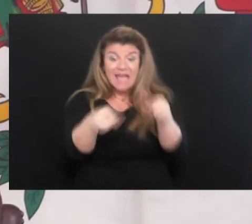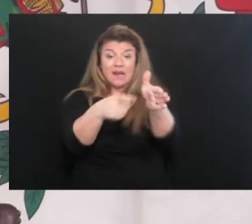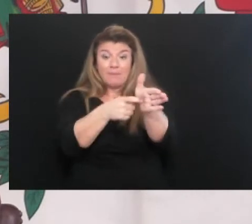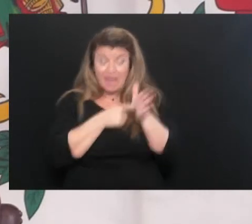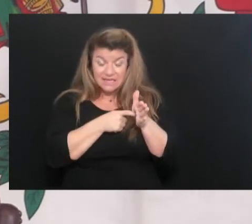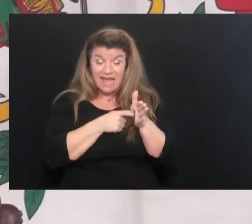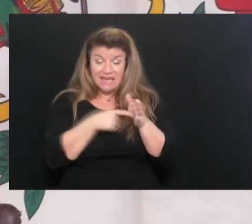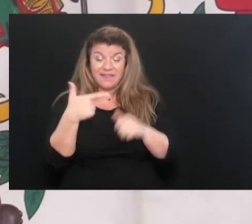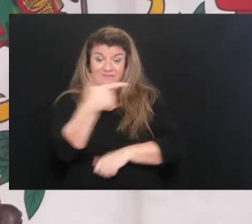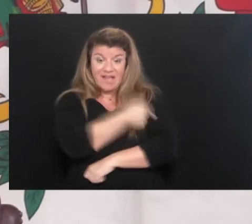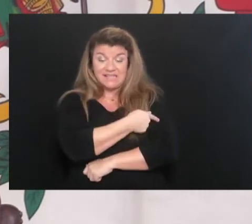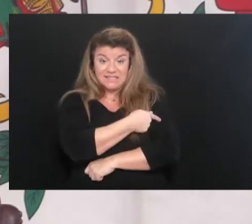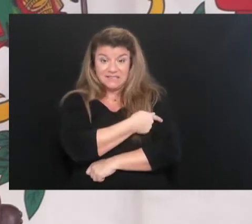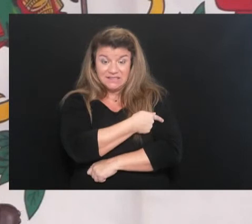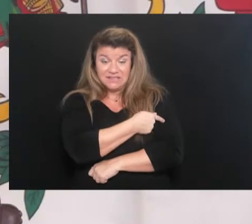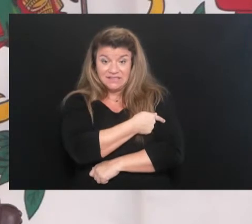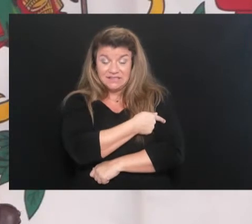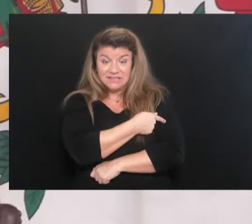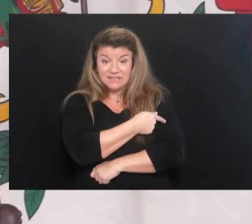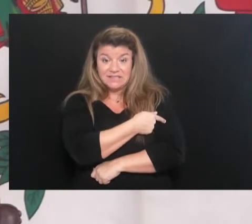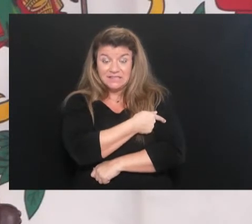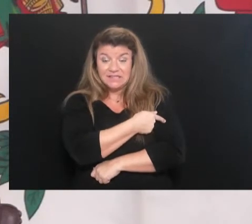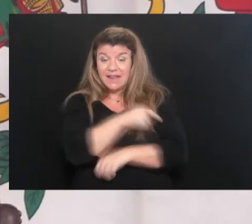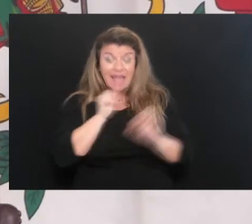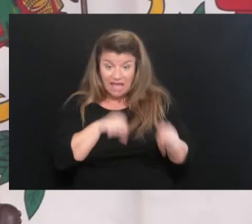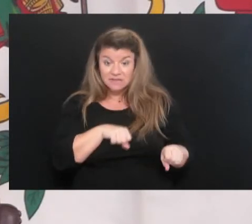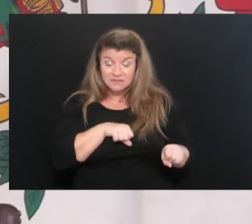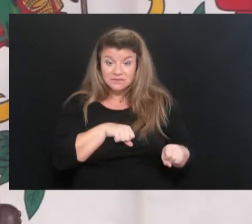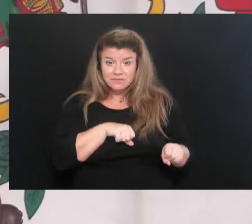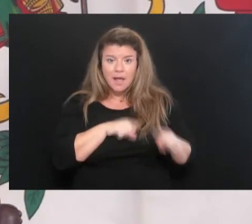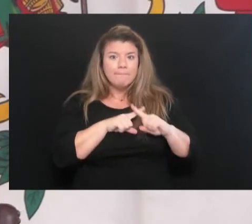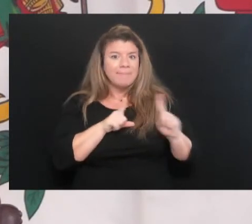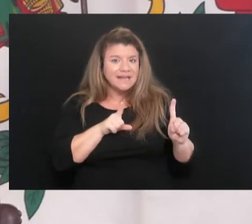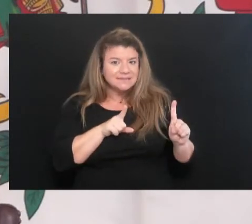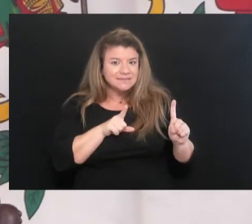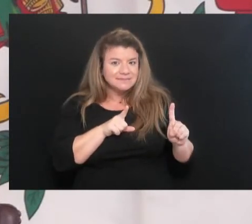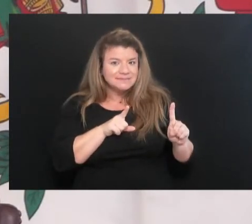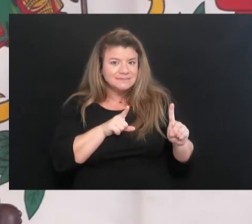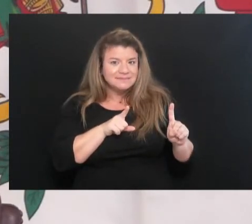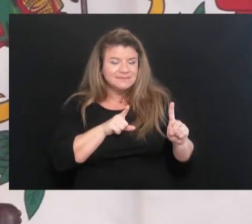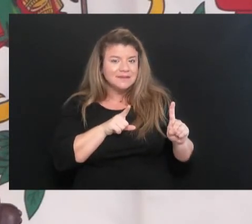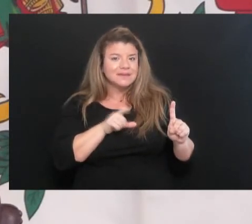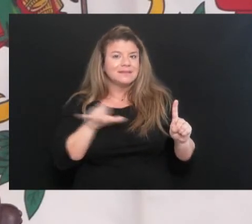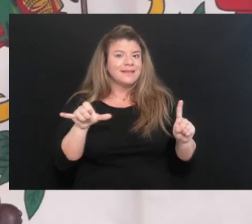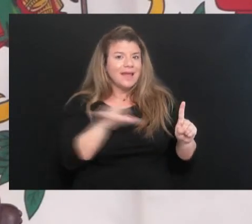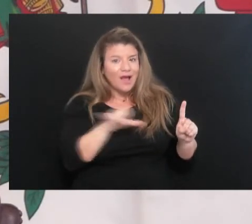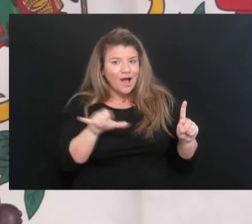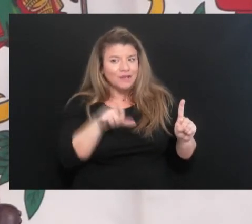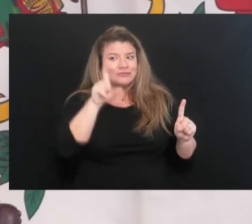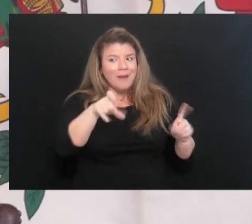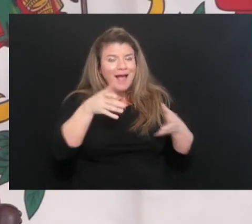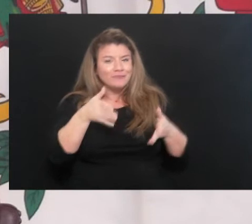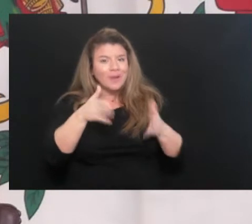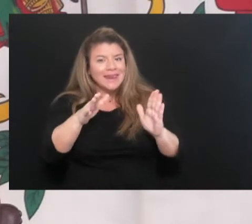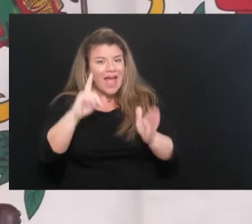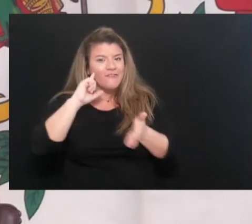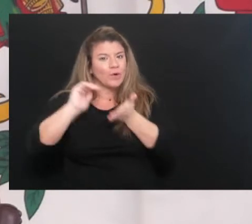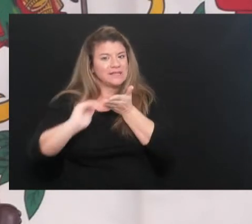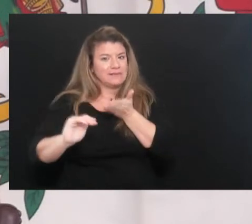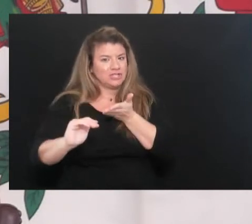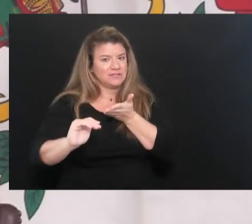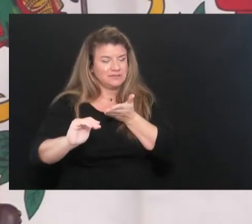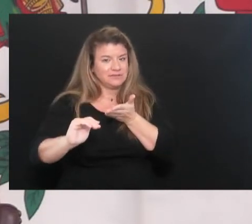the vaccines, but at the same time, they need to allow for these